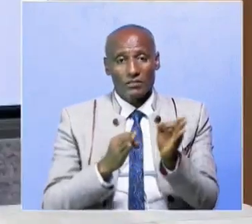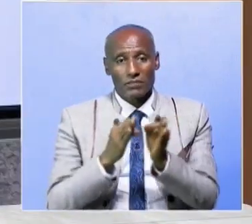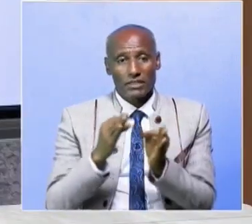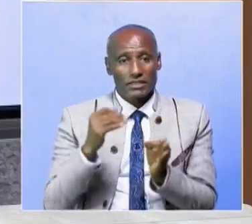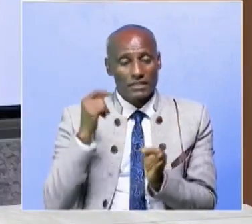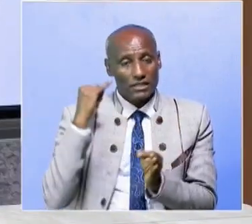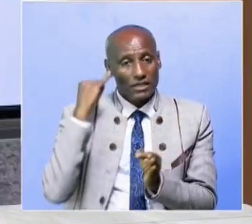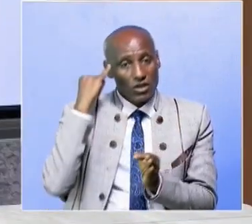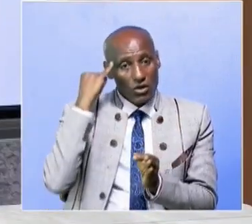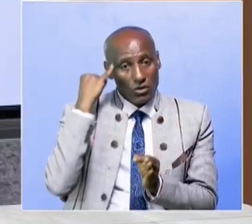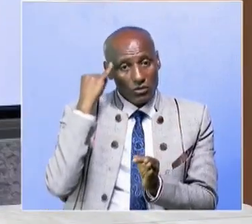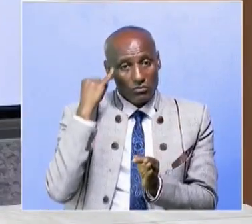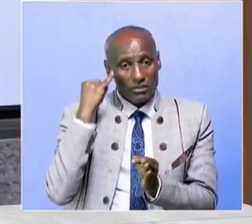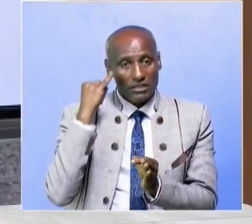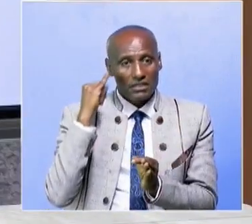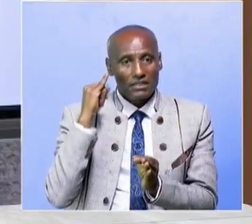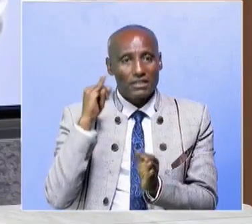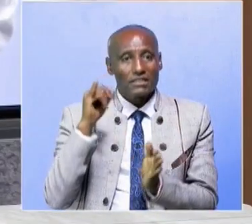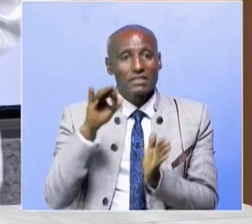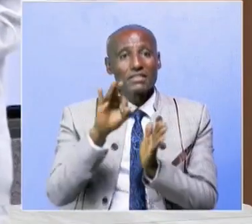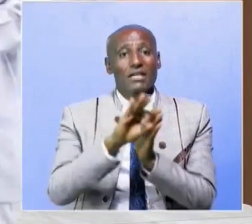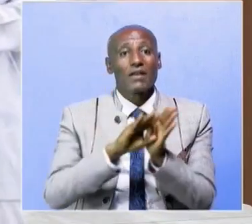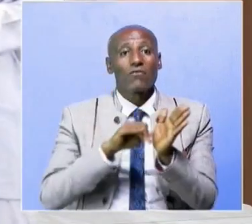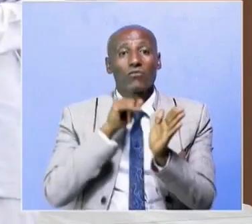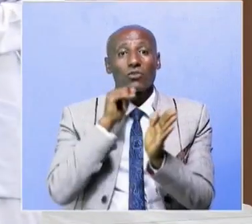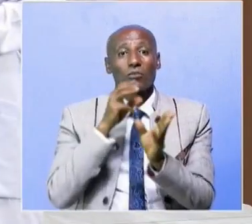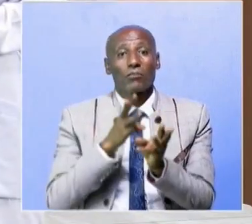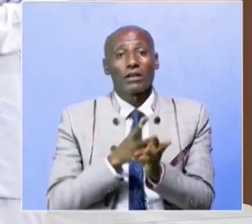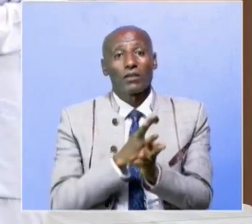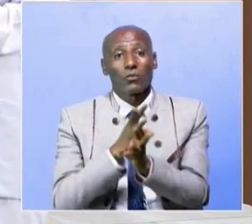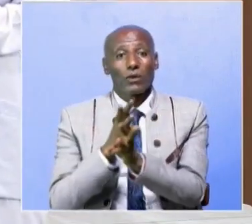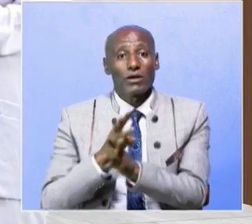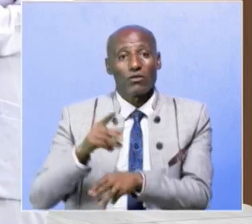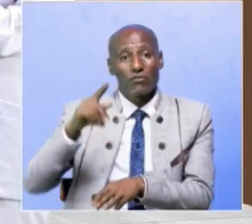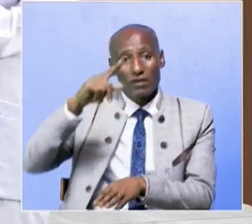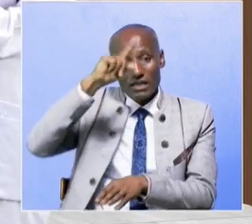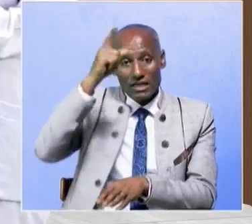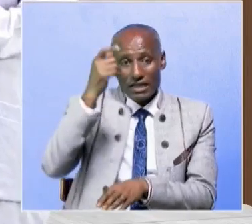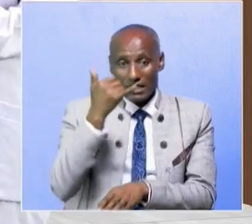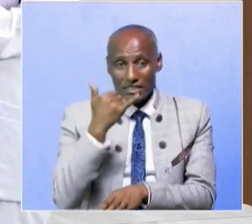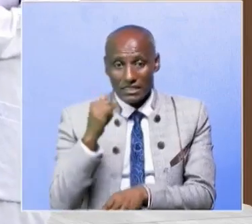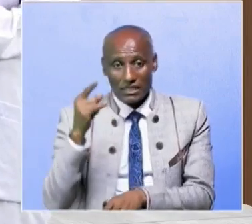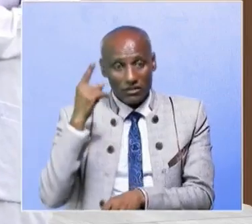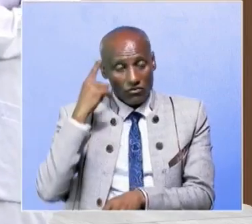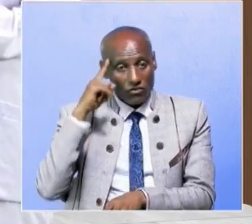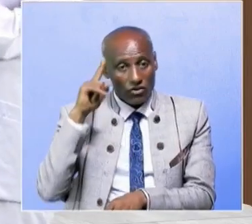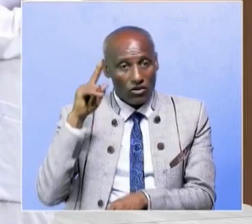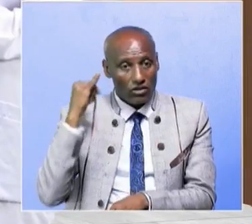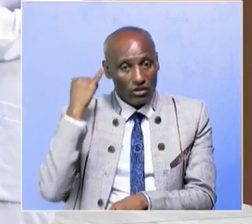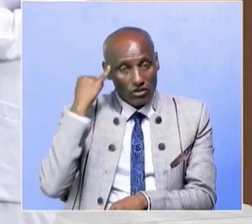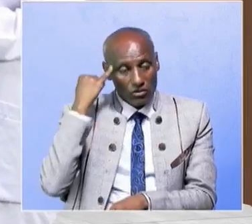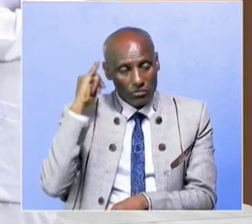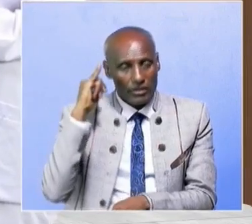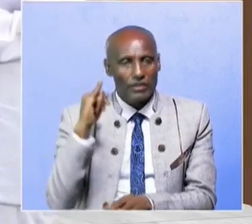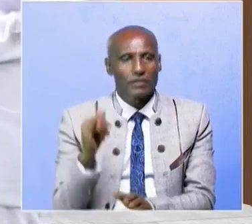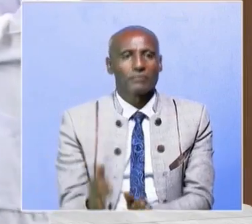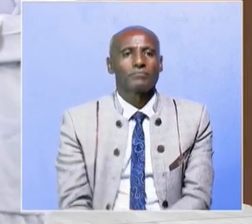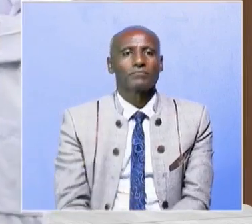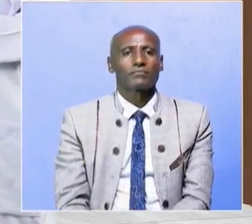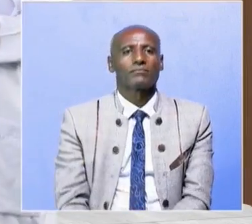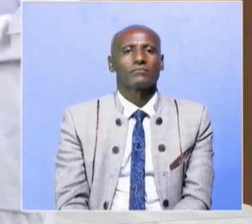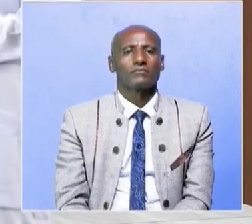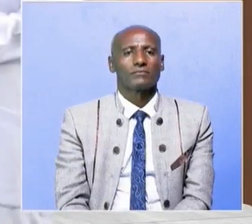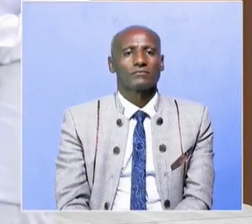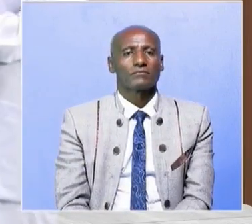very informal way. And it is asking for opinion, asking people's opinions